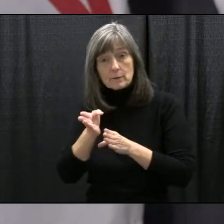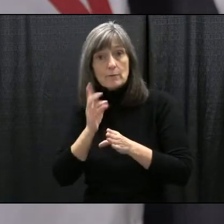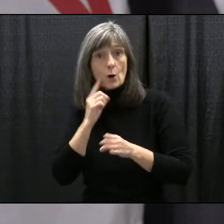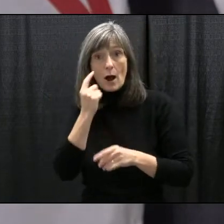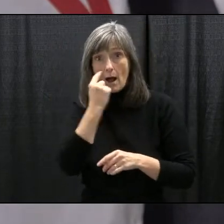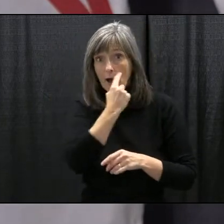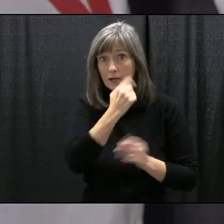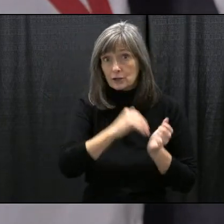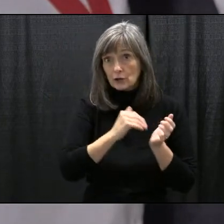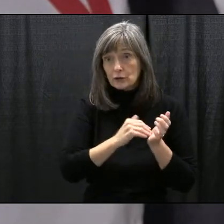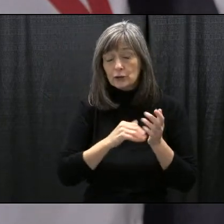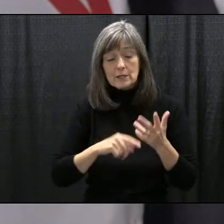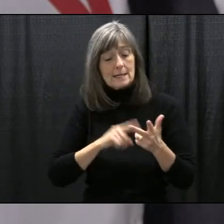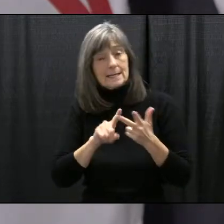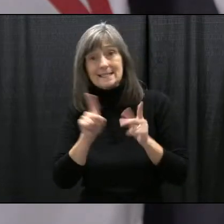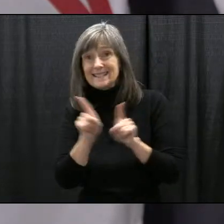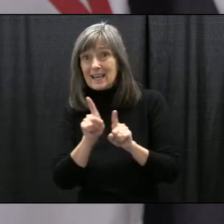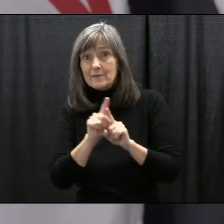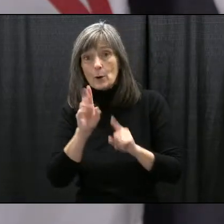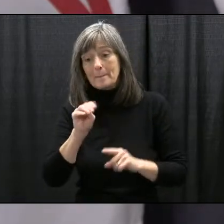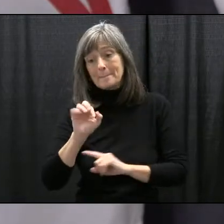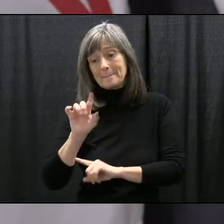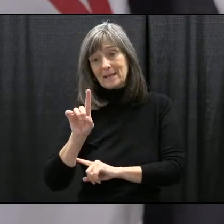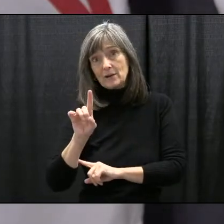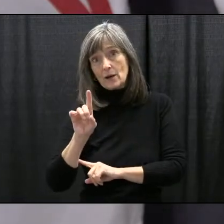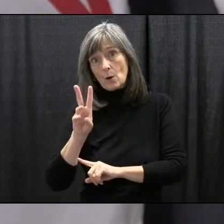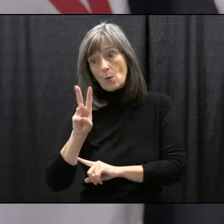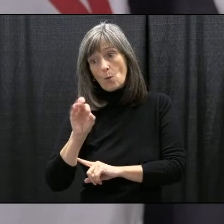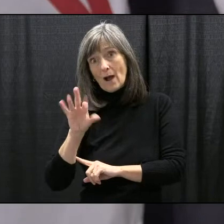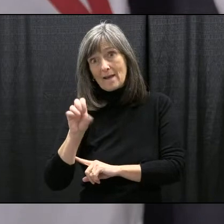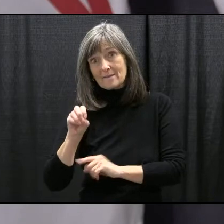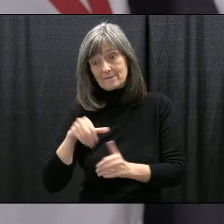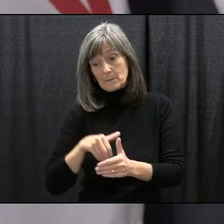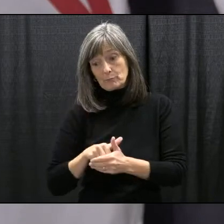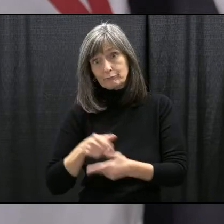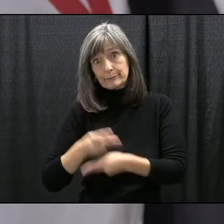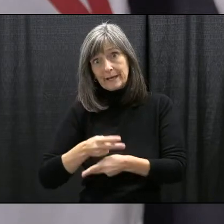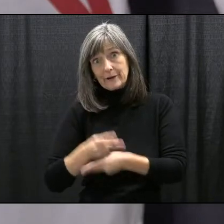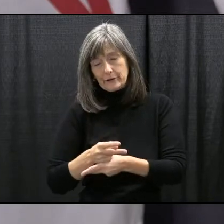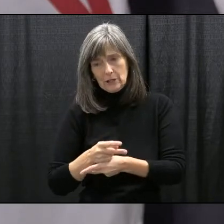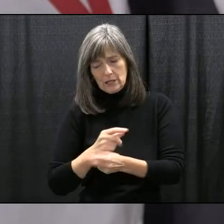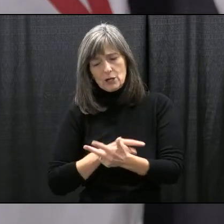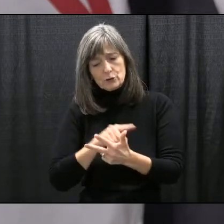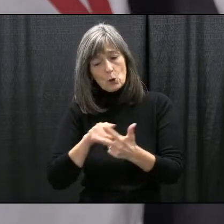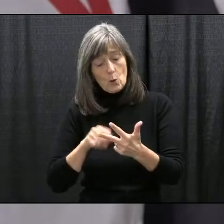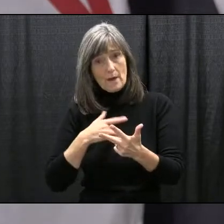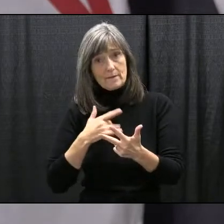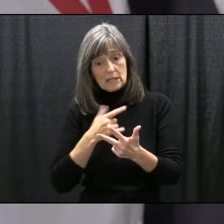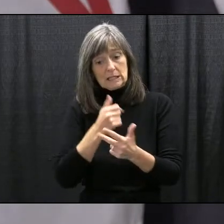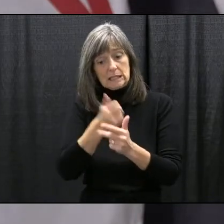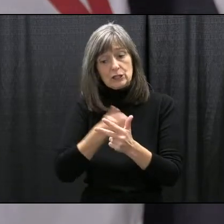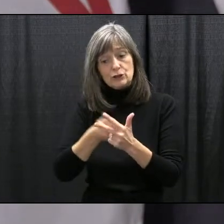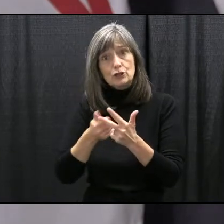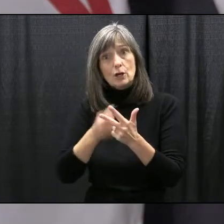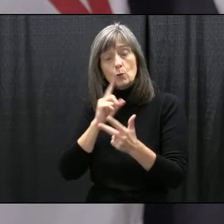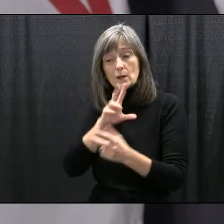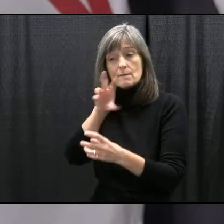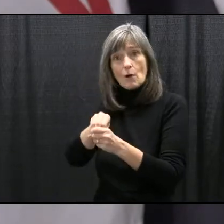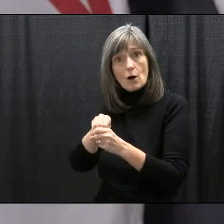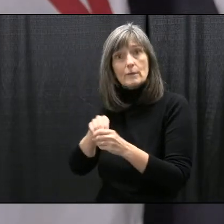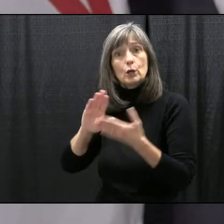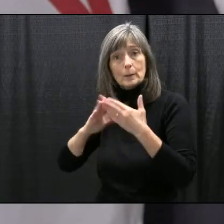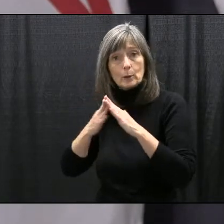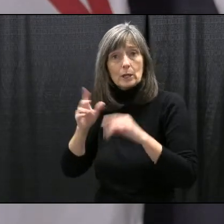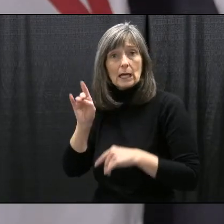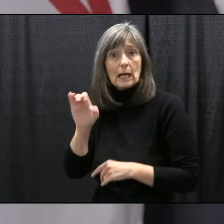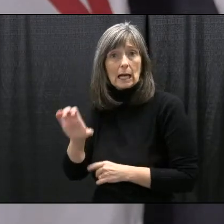for midwives, and I would envisage each of those potentially having a role in a community clinic, working in their own area,